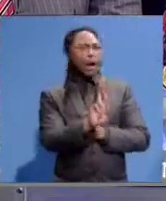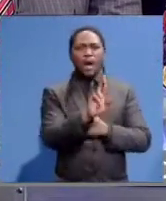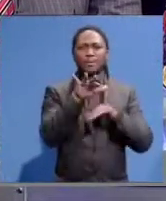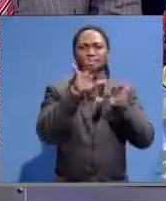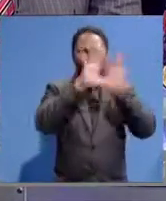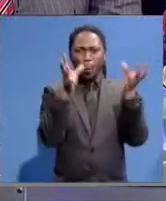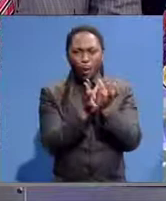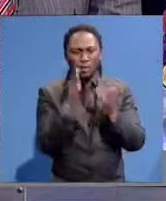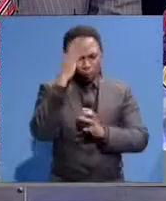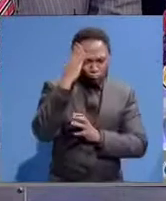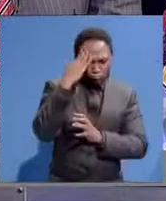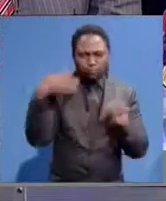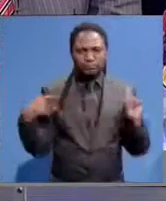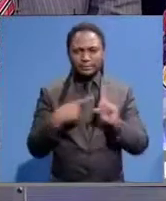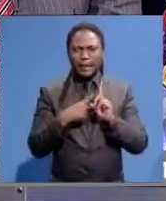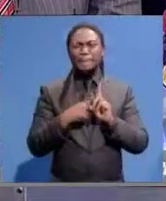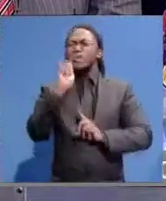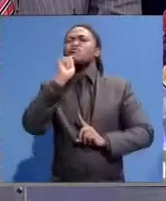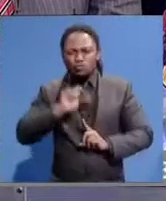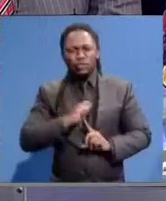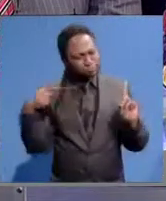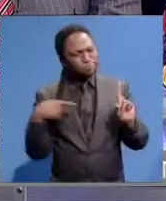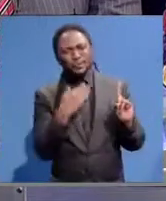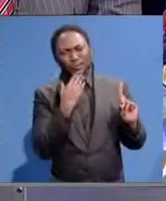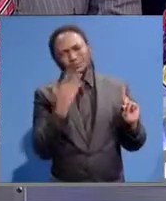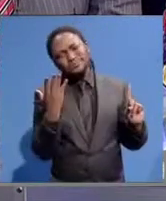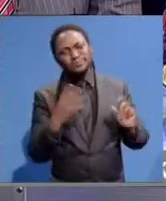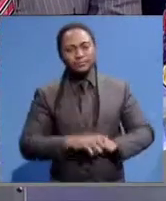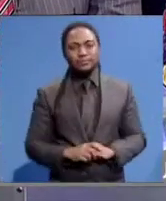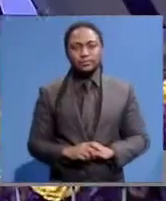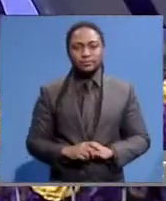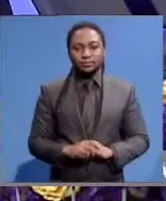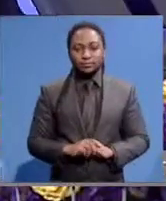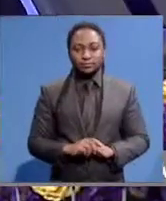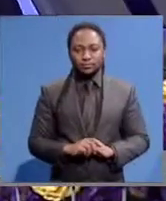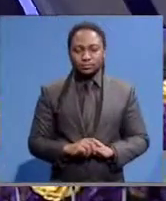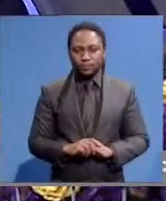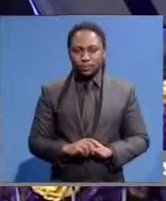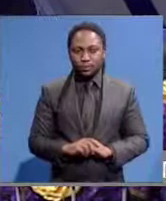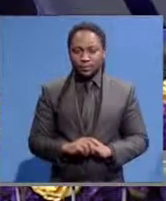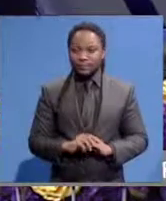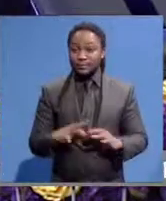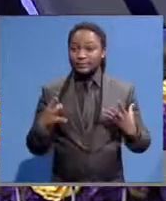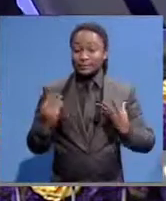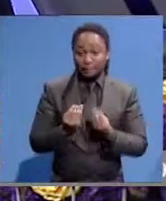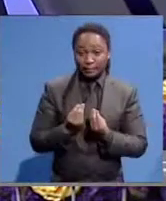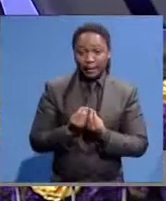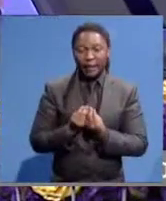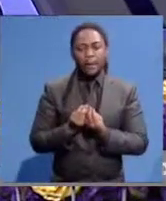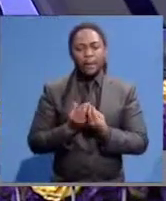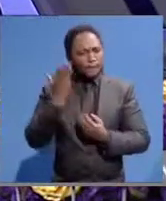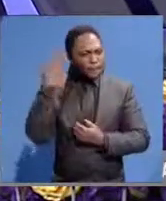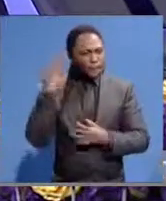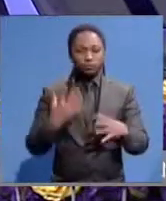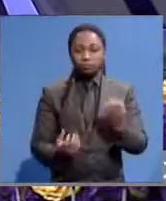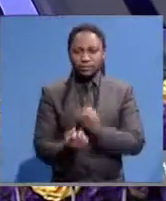world knows, but the true essence. Well, you know, one thing from the archive, which can be a very boring kind of